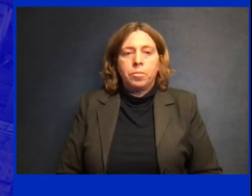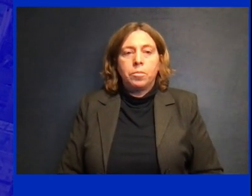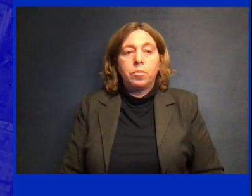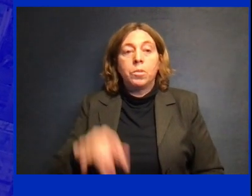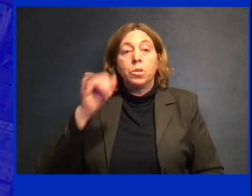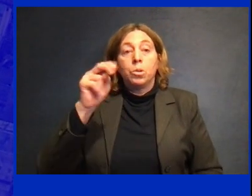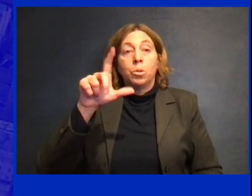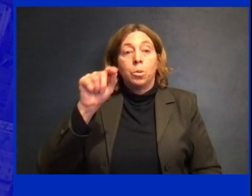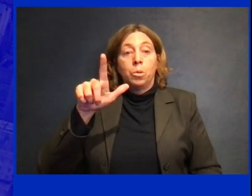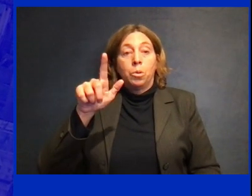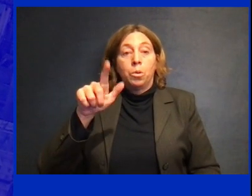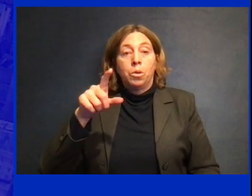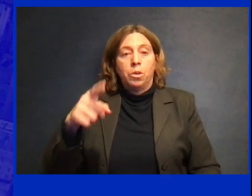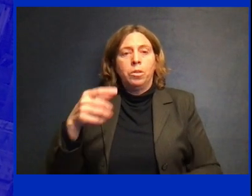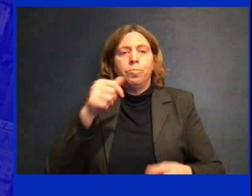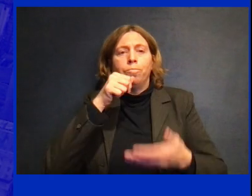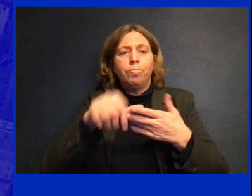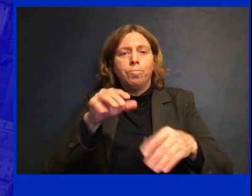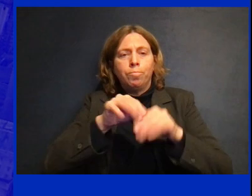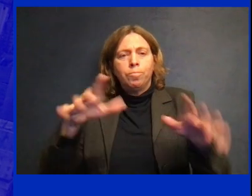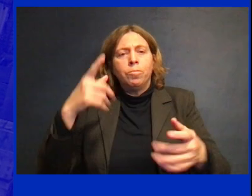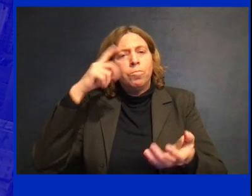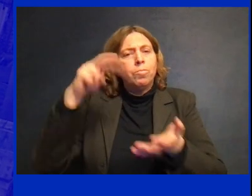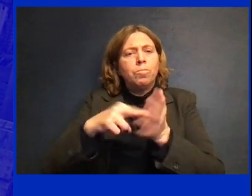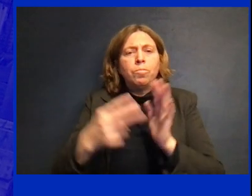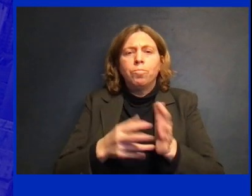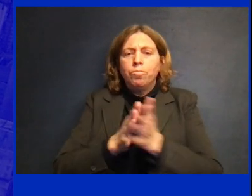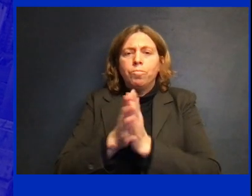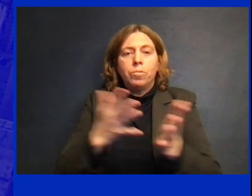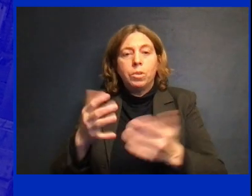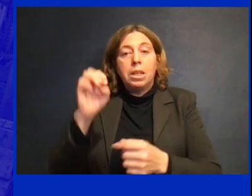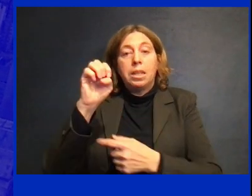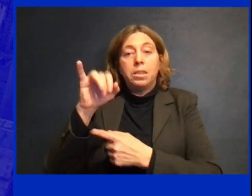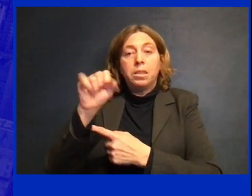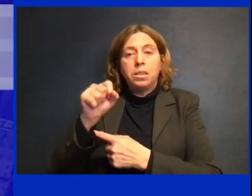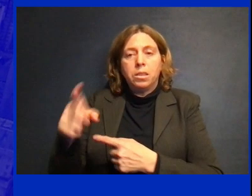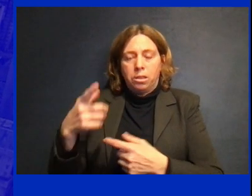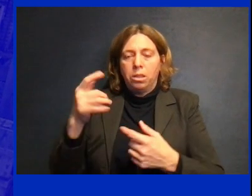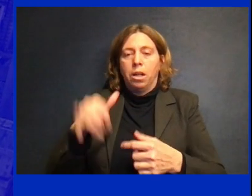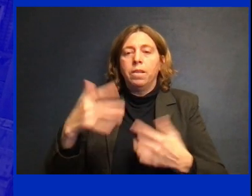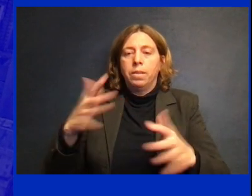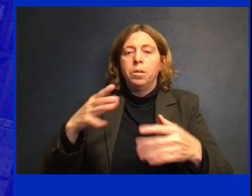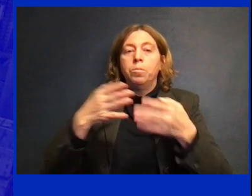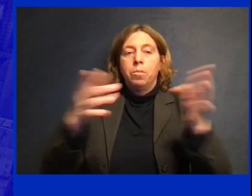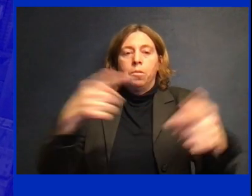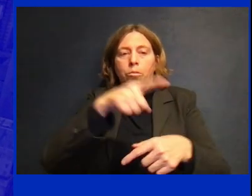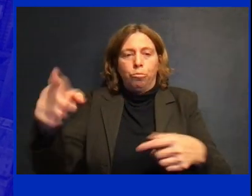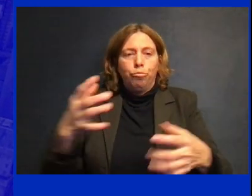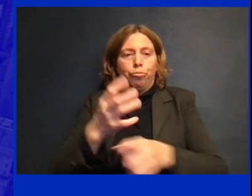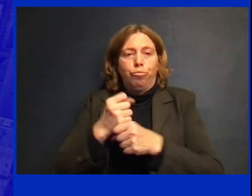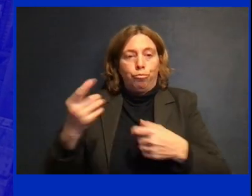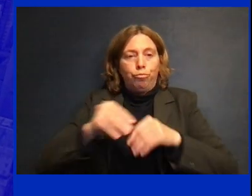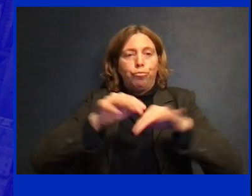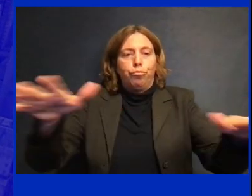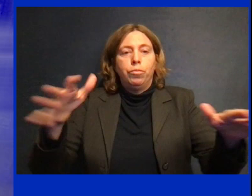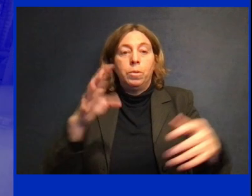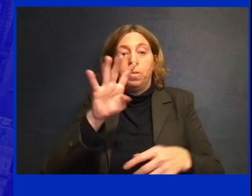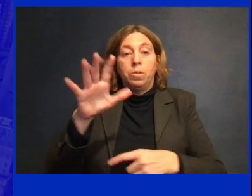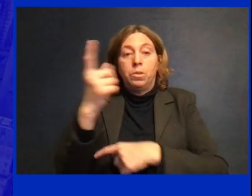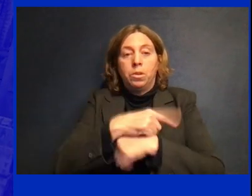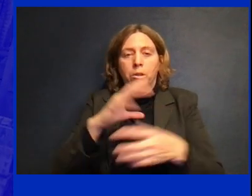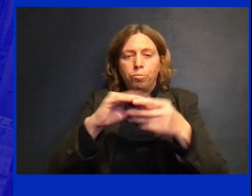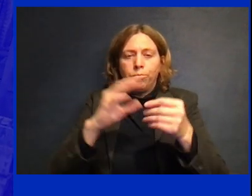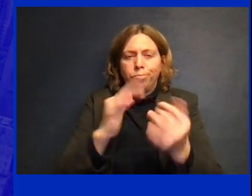In June 2021, a notice of intent to prepare an environmental impact statement was released to the public, initiating